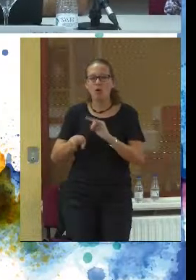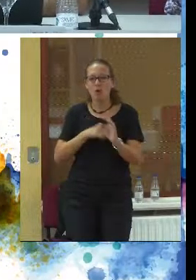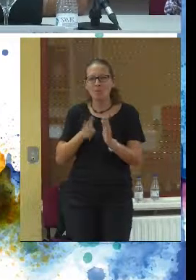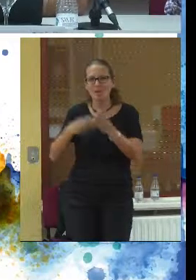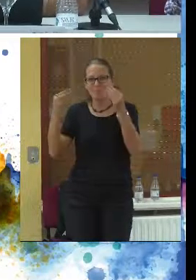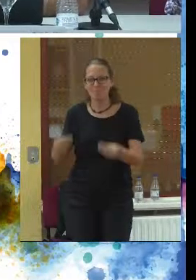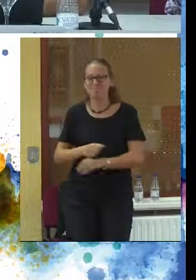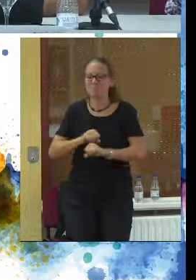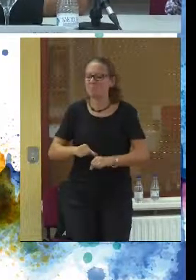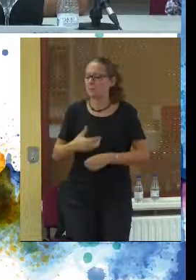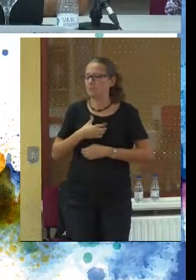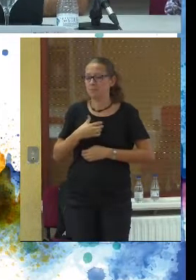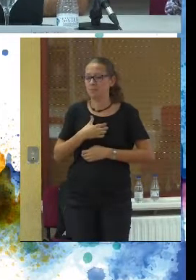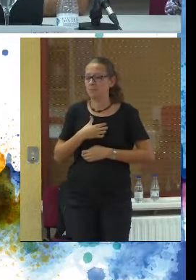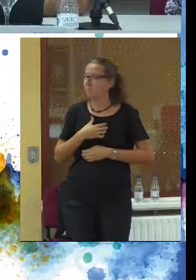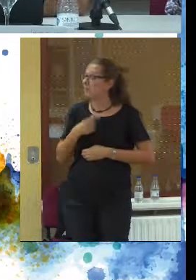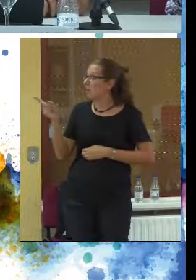it.